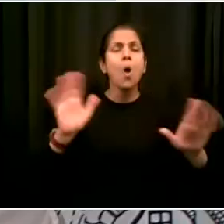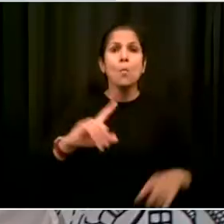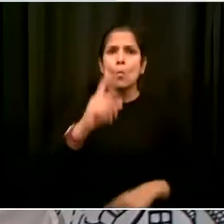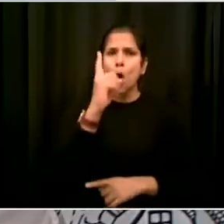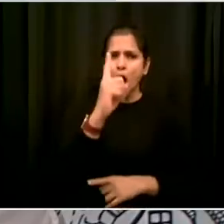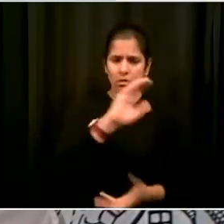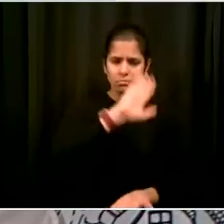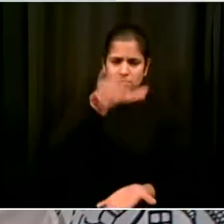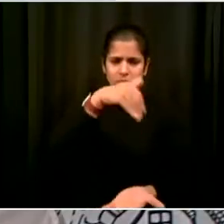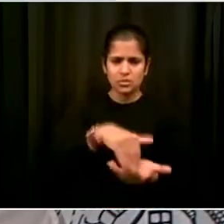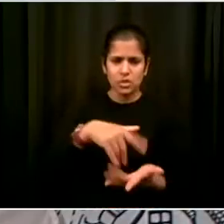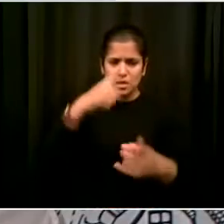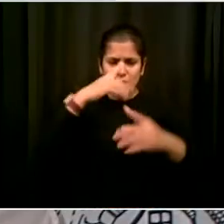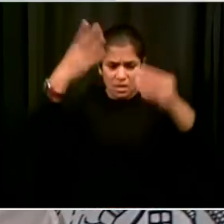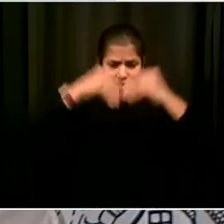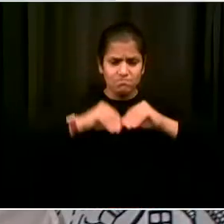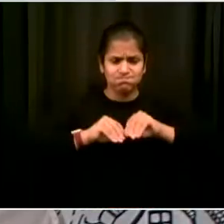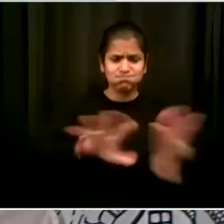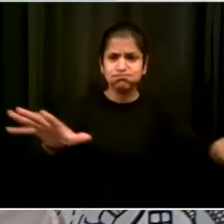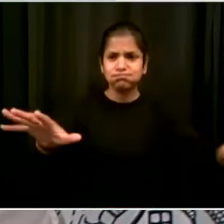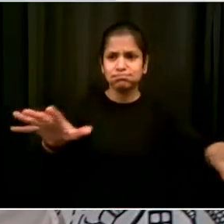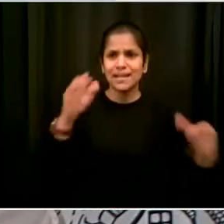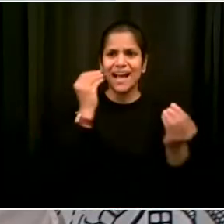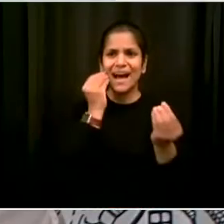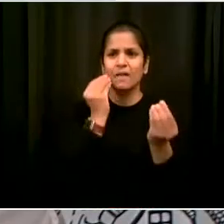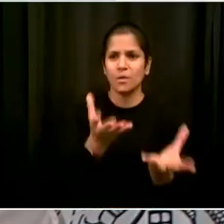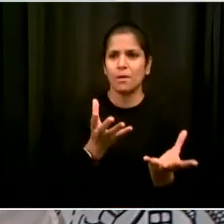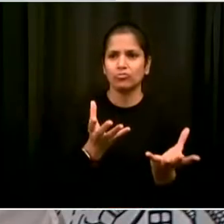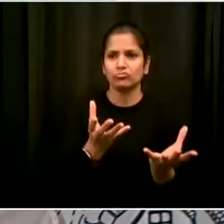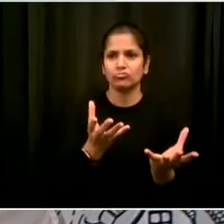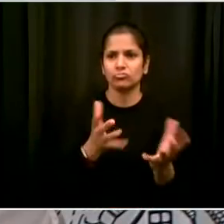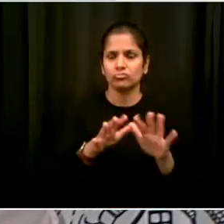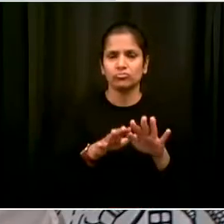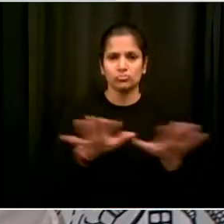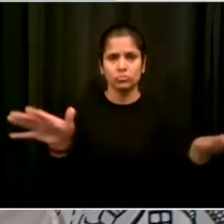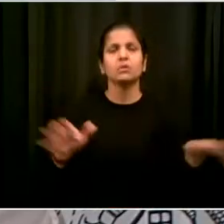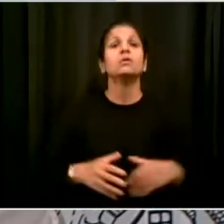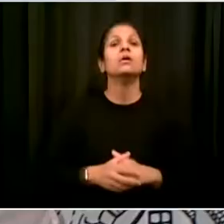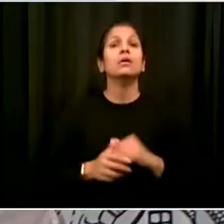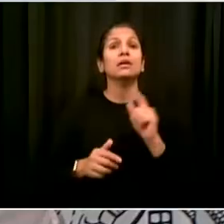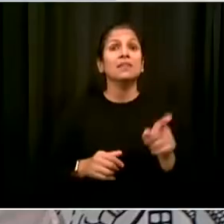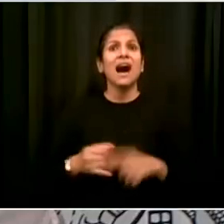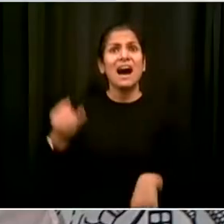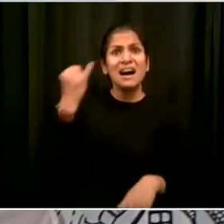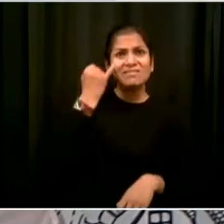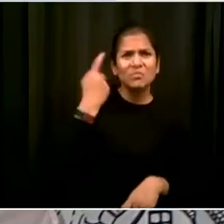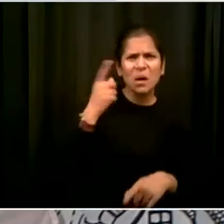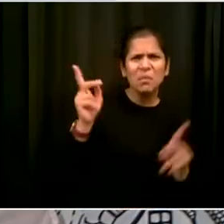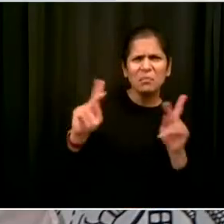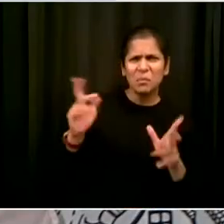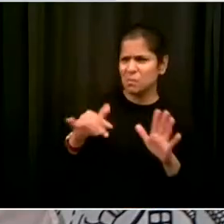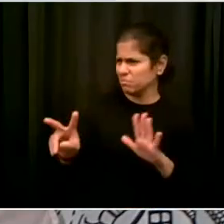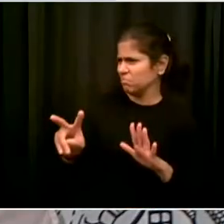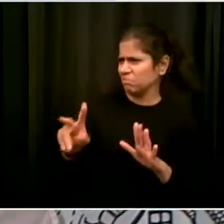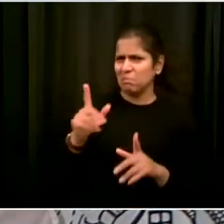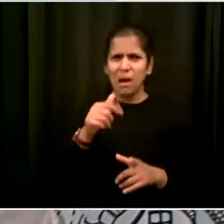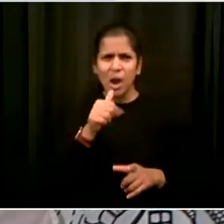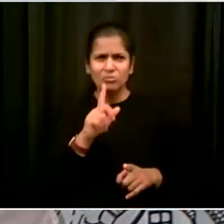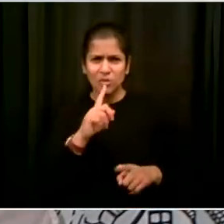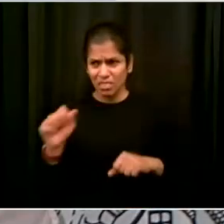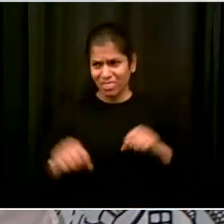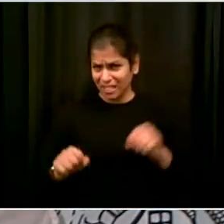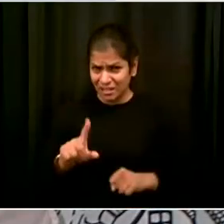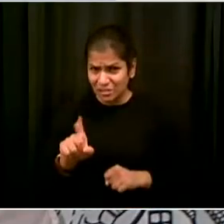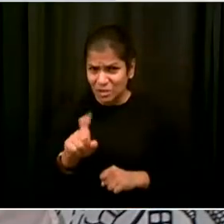or the distrust is causing people not to take the vaccine, we will have a targeted effort to reach deeper into